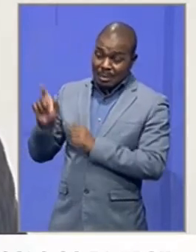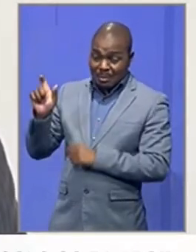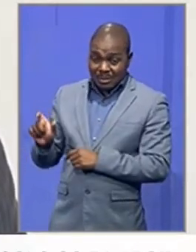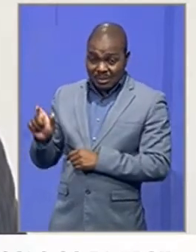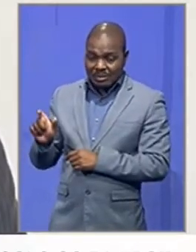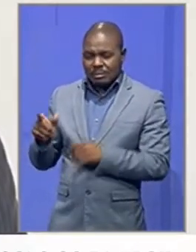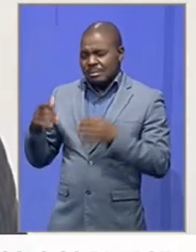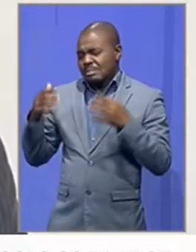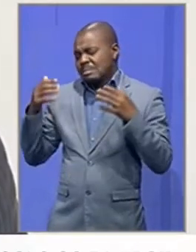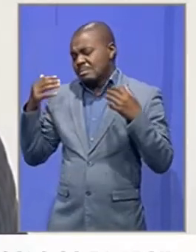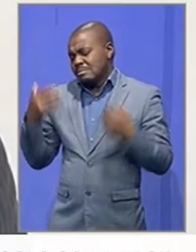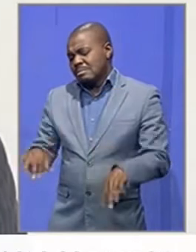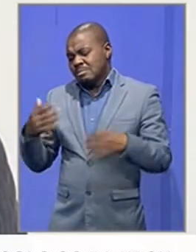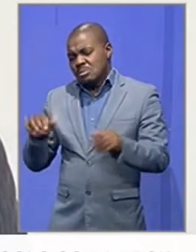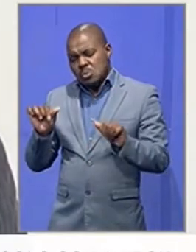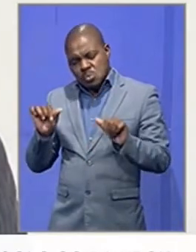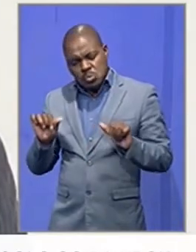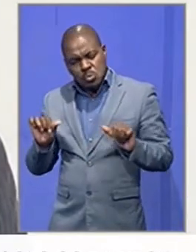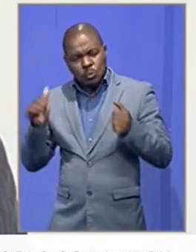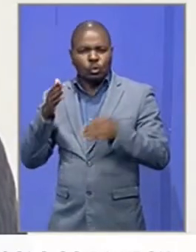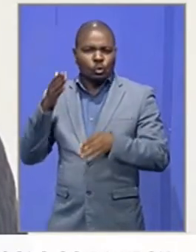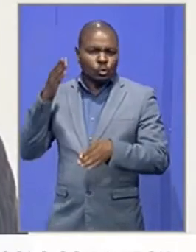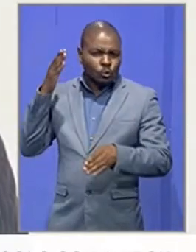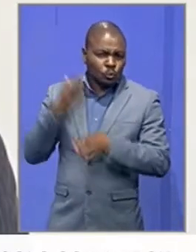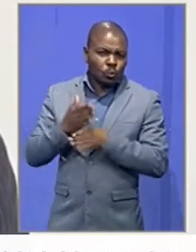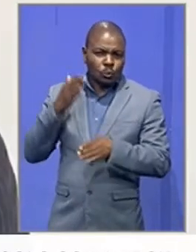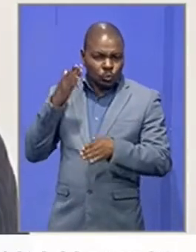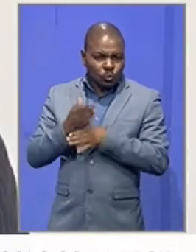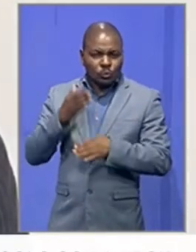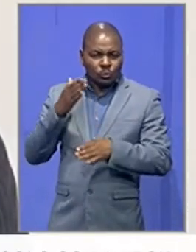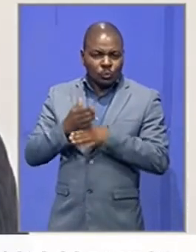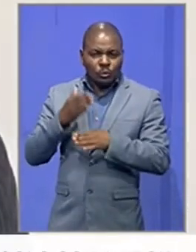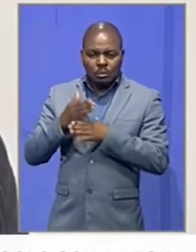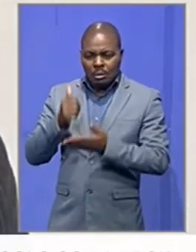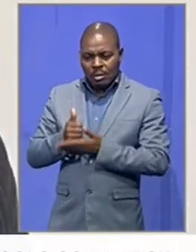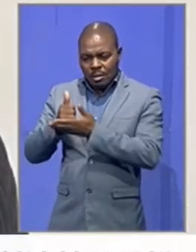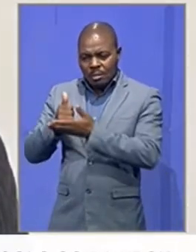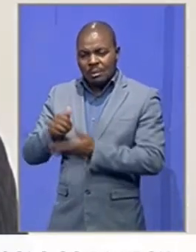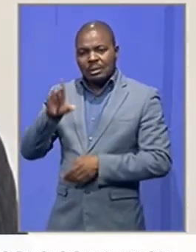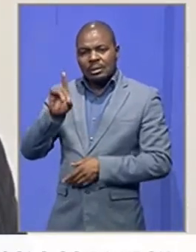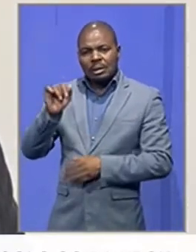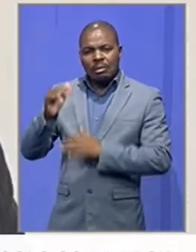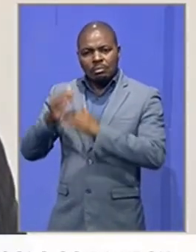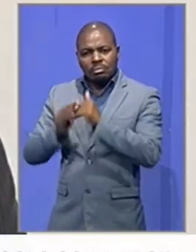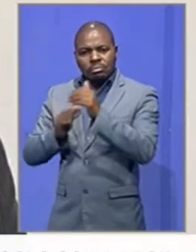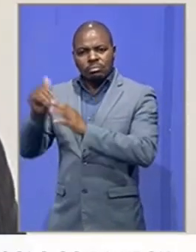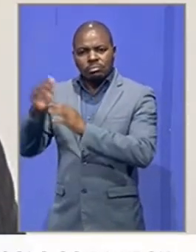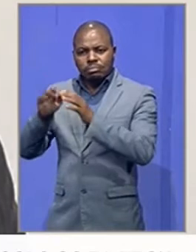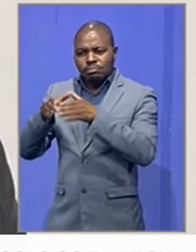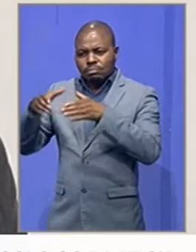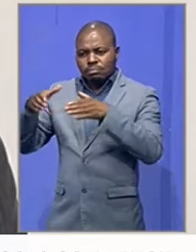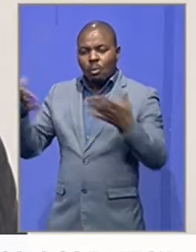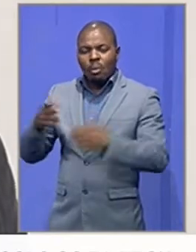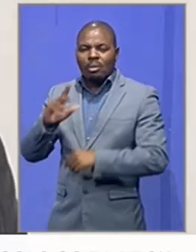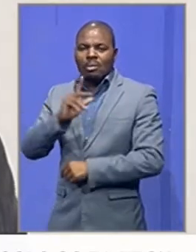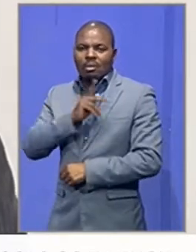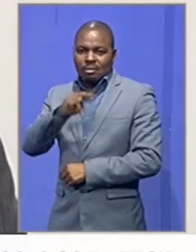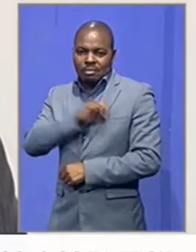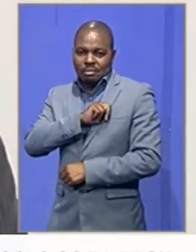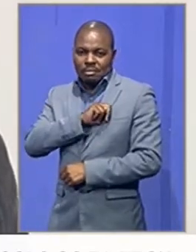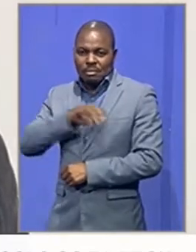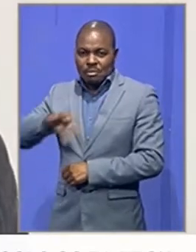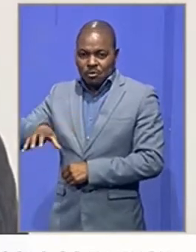for doing a very good work in building the Democratic Alliance in KwaZulu-Natal.